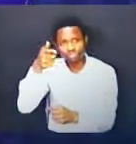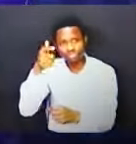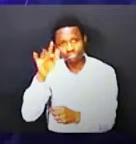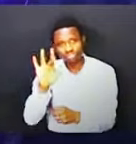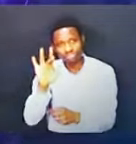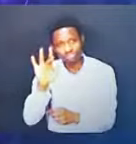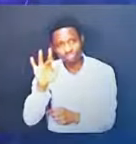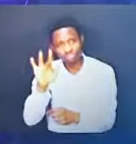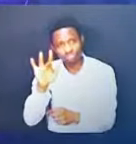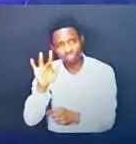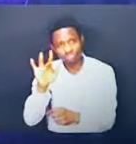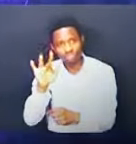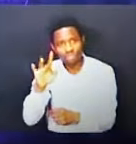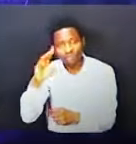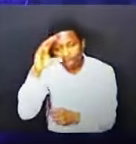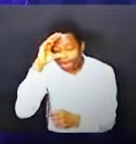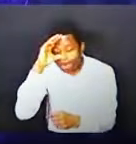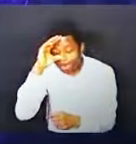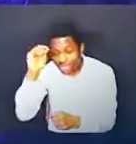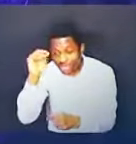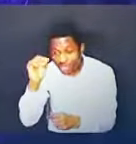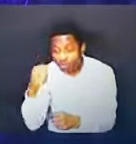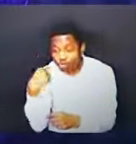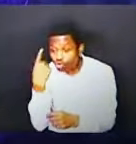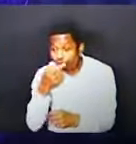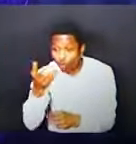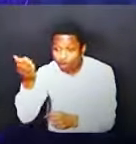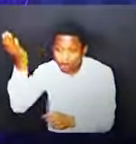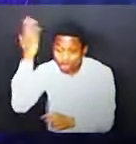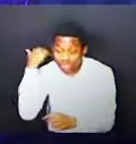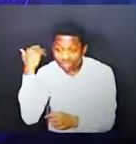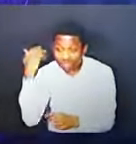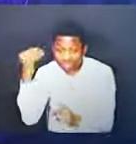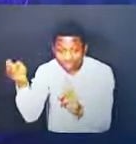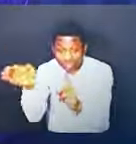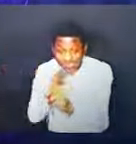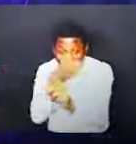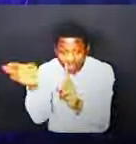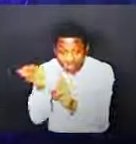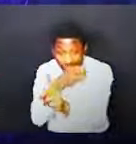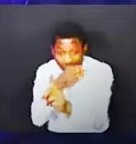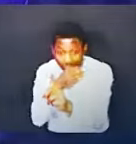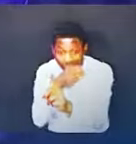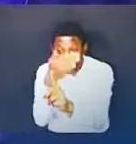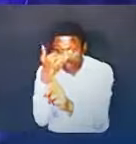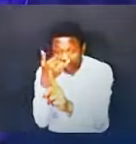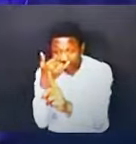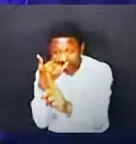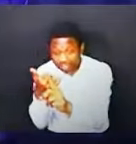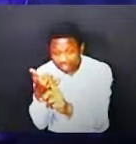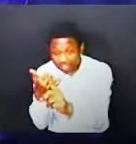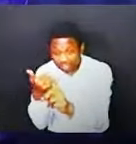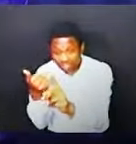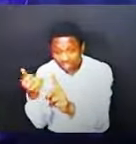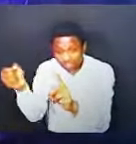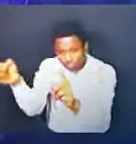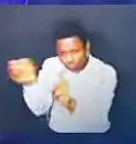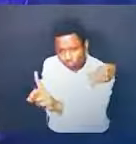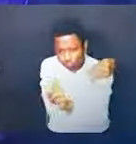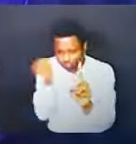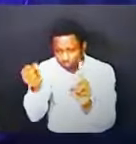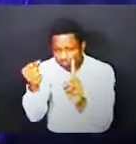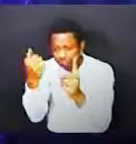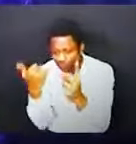23. The man who formerly persecuted us is now preaching the faith he once tried